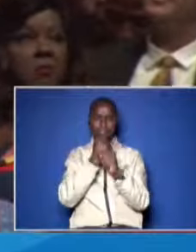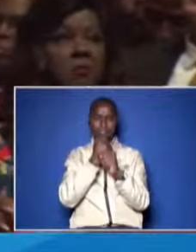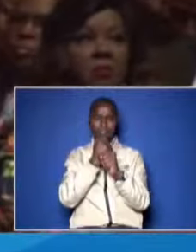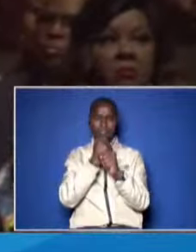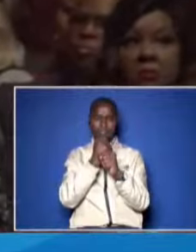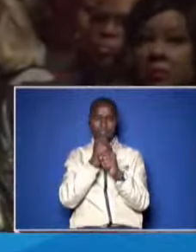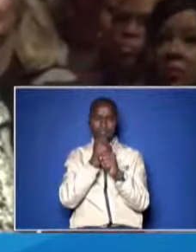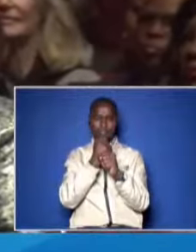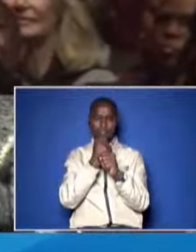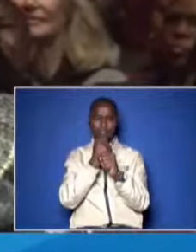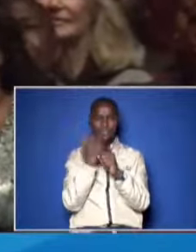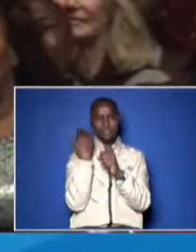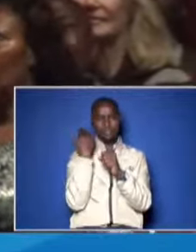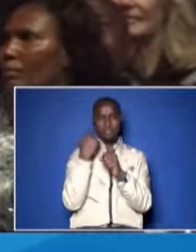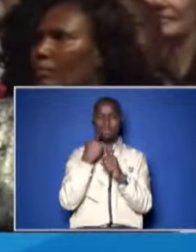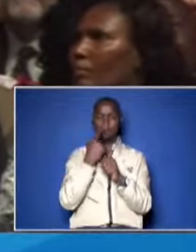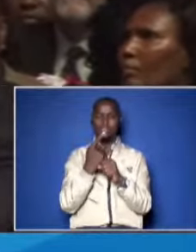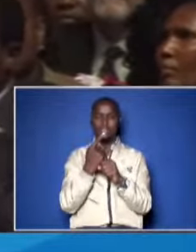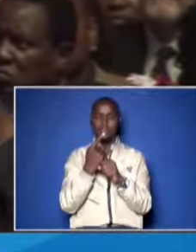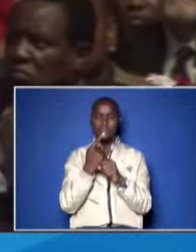I was studying the Archbishop